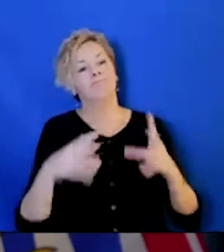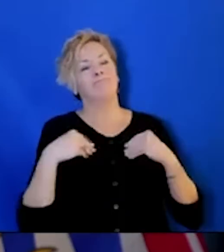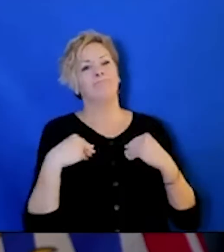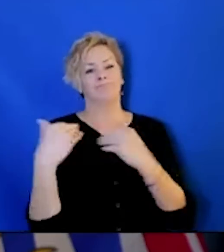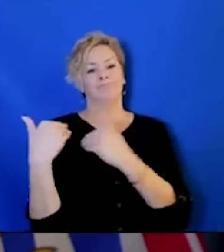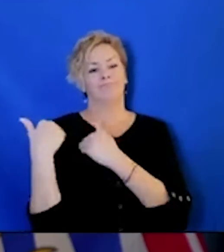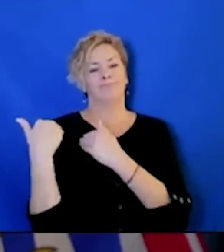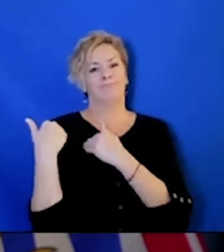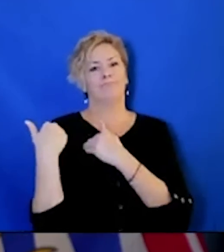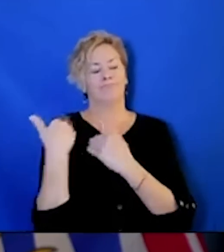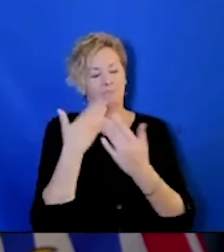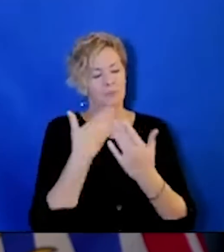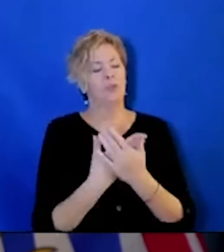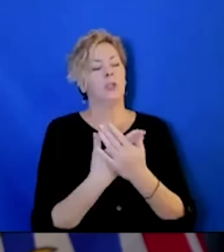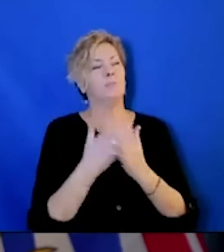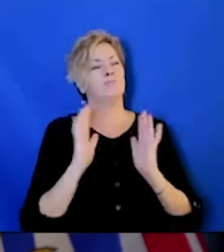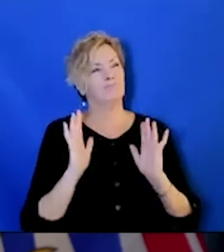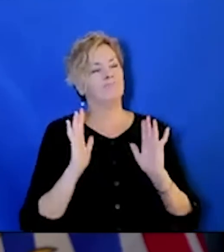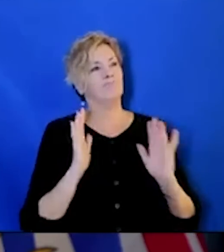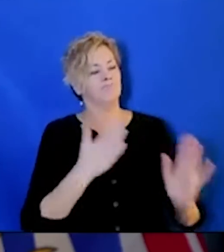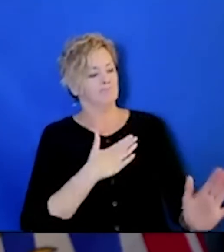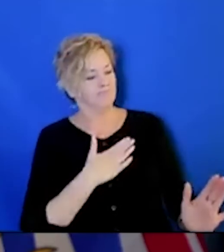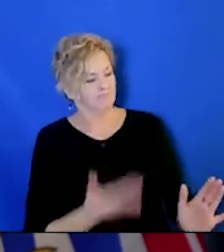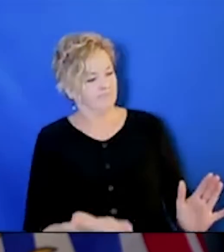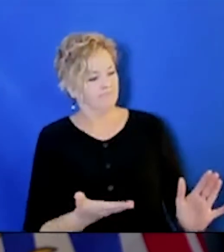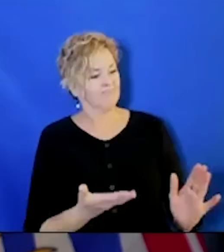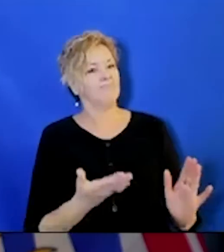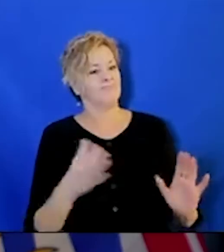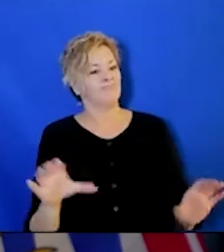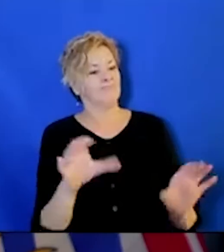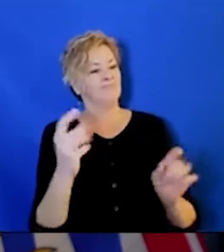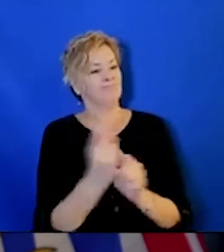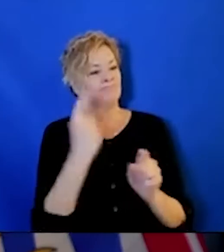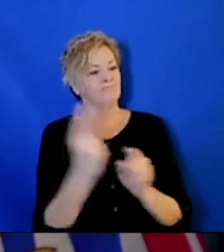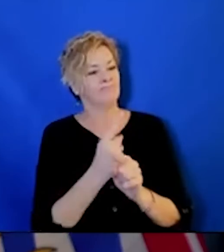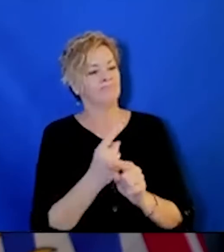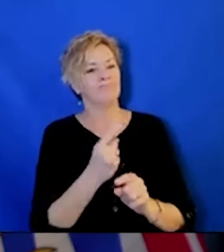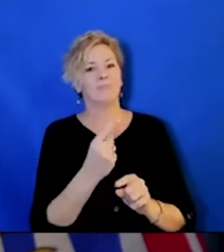now asking for small sacrifices through this crisis too.